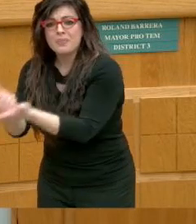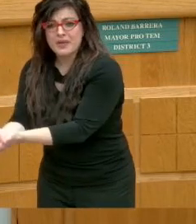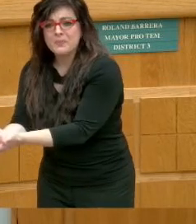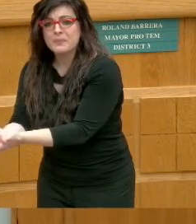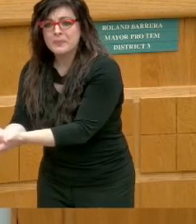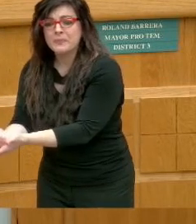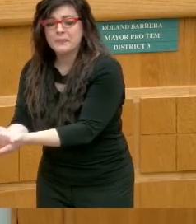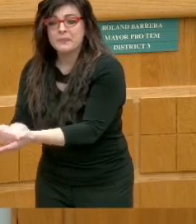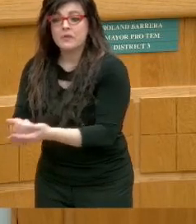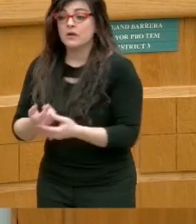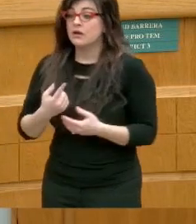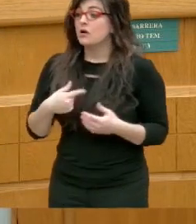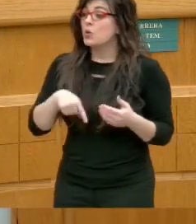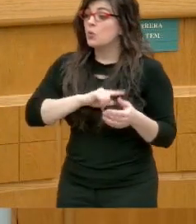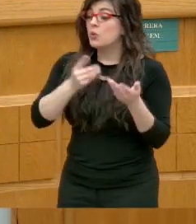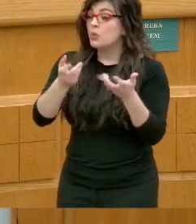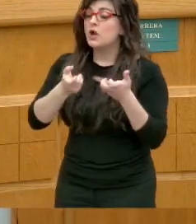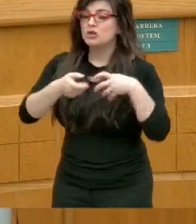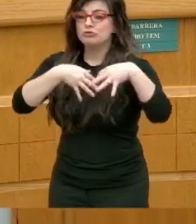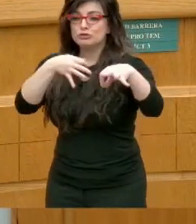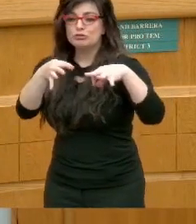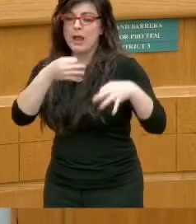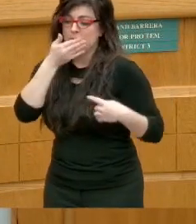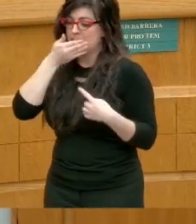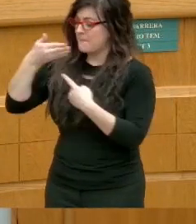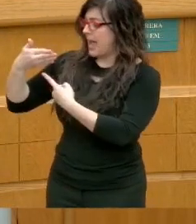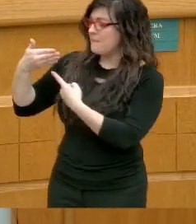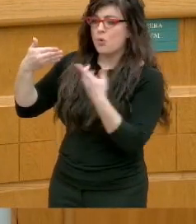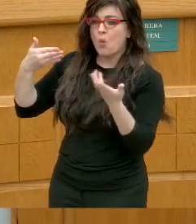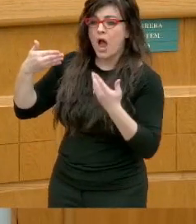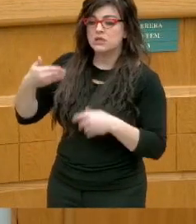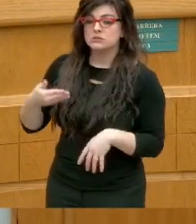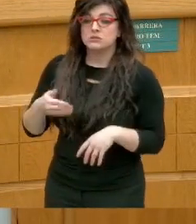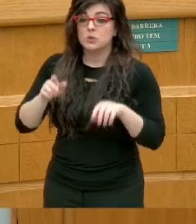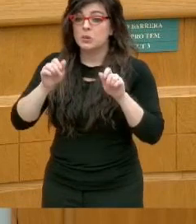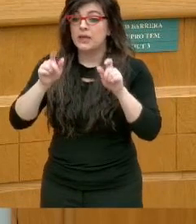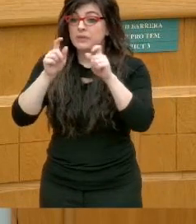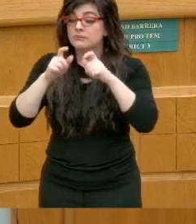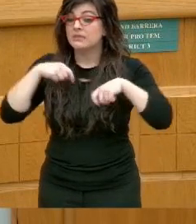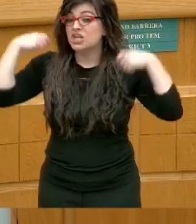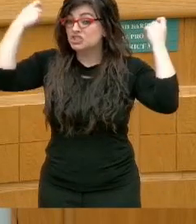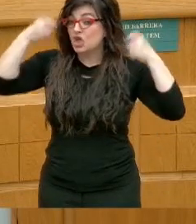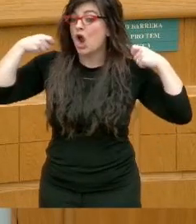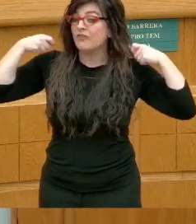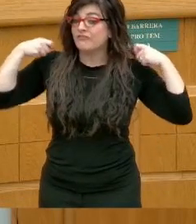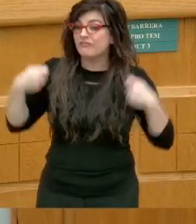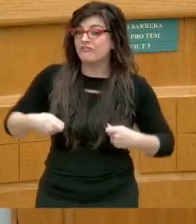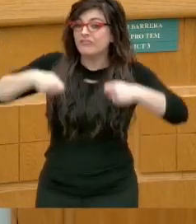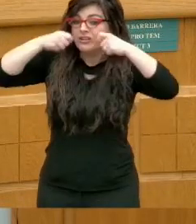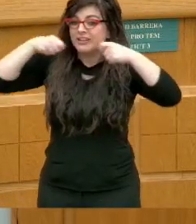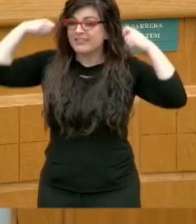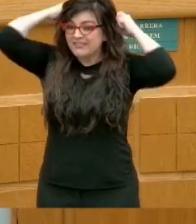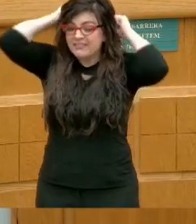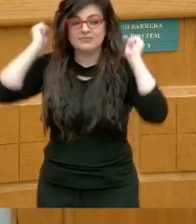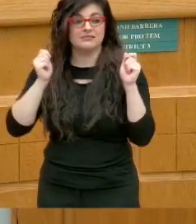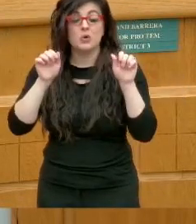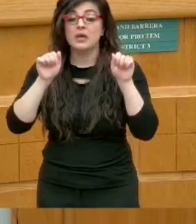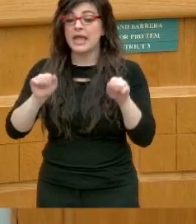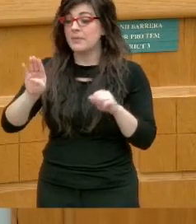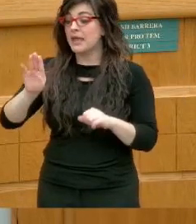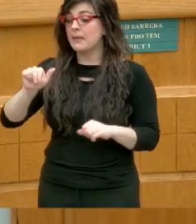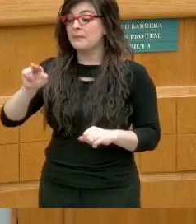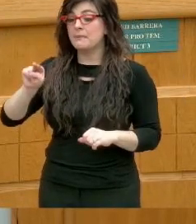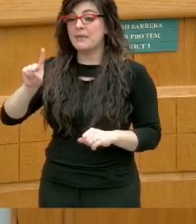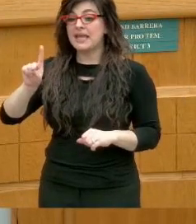what a mask is. It can be any type of fabric, a scarf, a bandana. We say that you should use these in essential